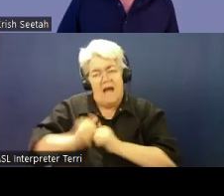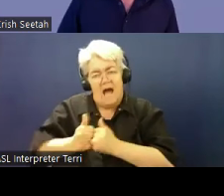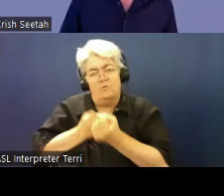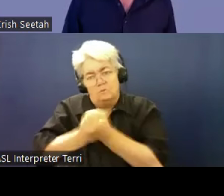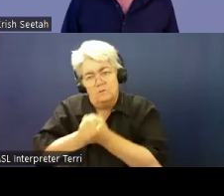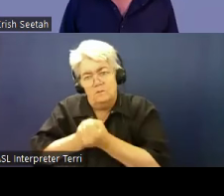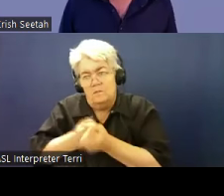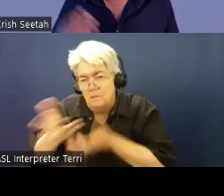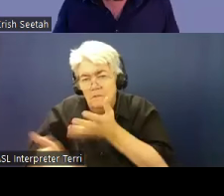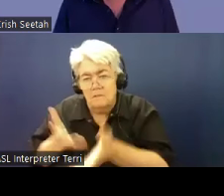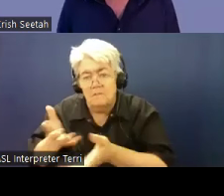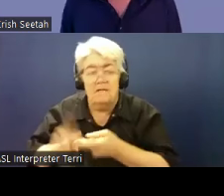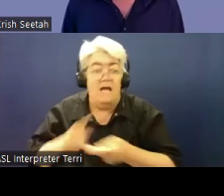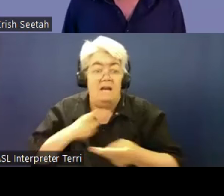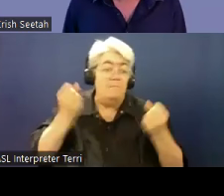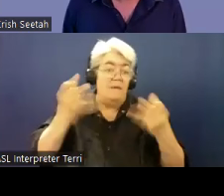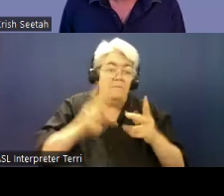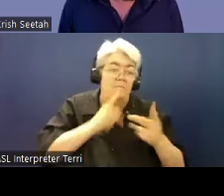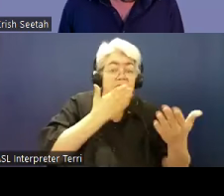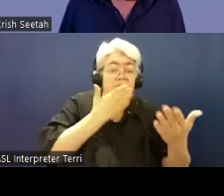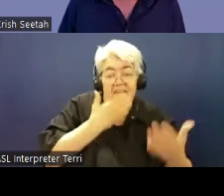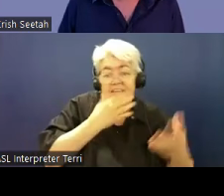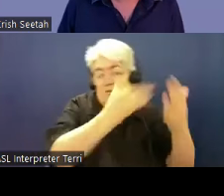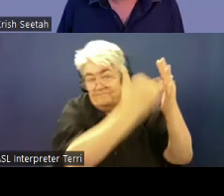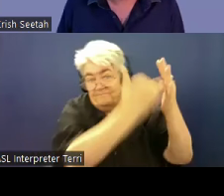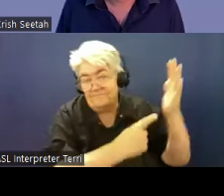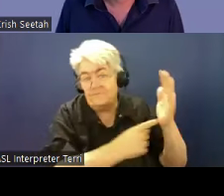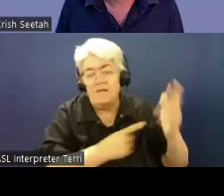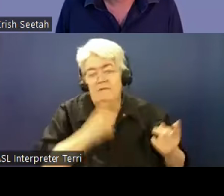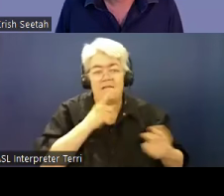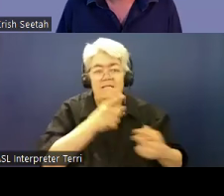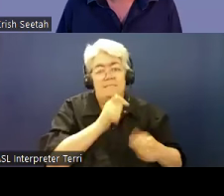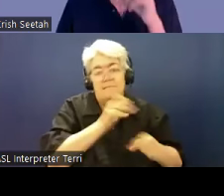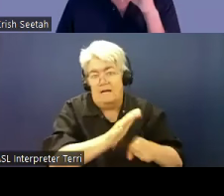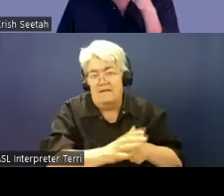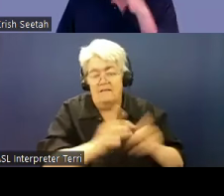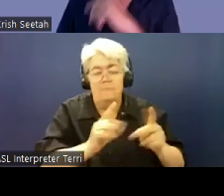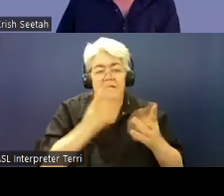Many, many people I have to thank, and I hope these acknowledgements, they don't really do justice, but thank you.